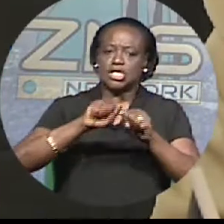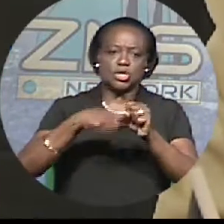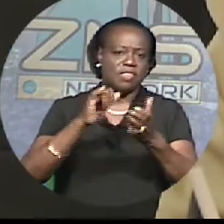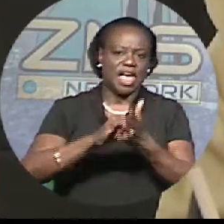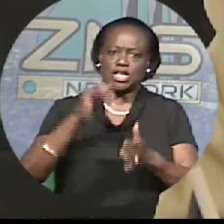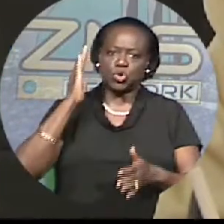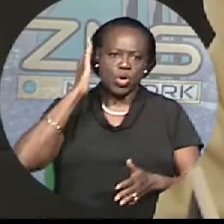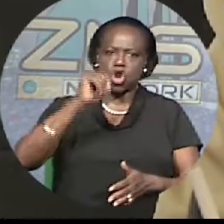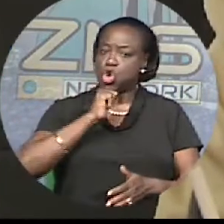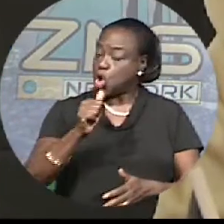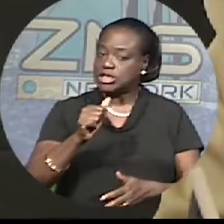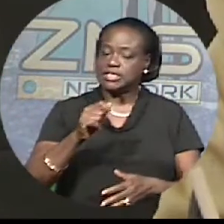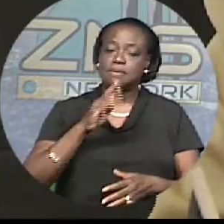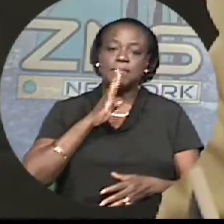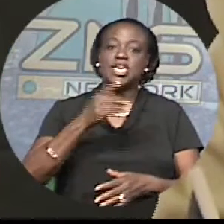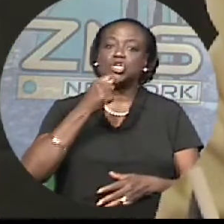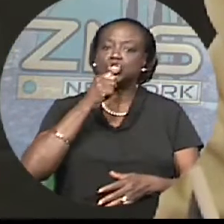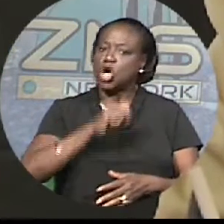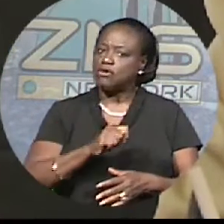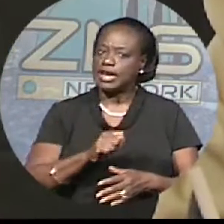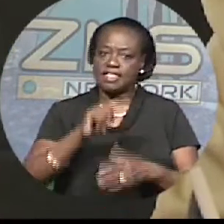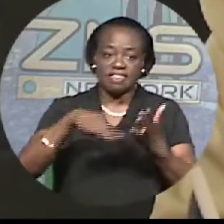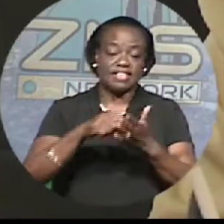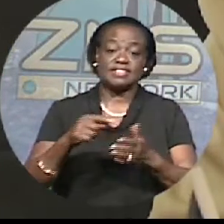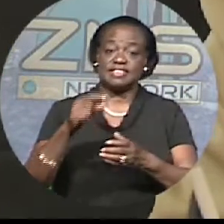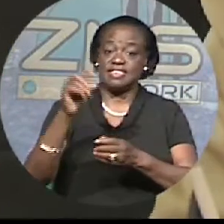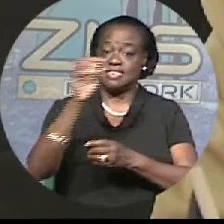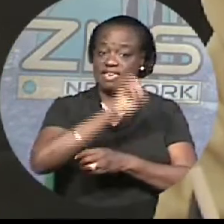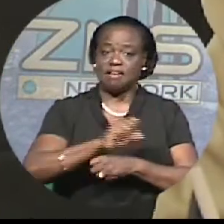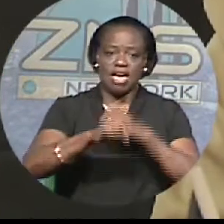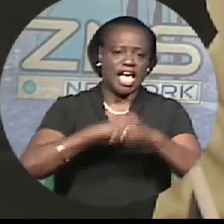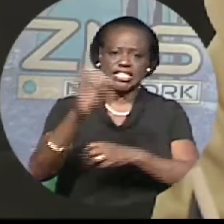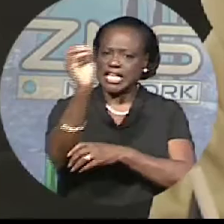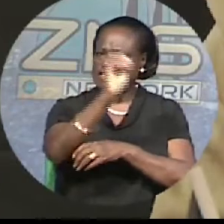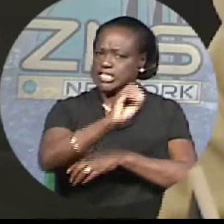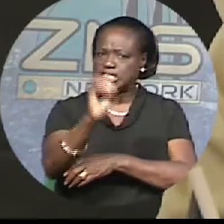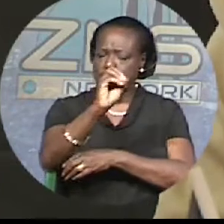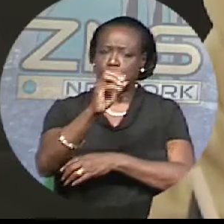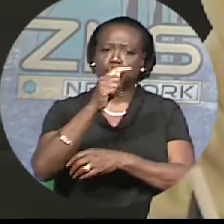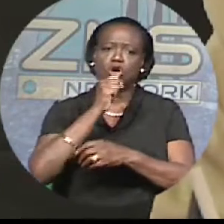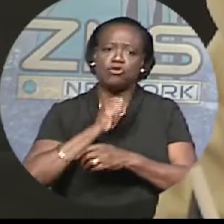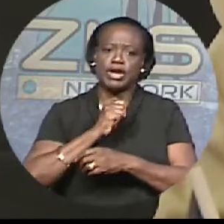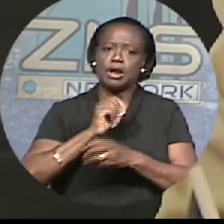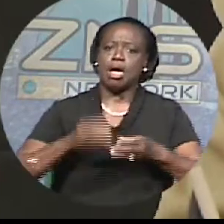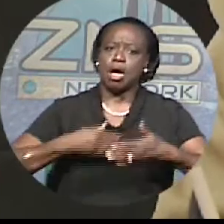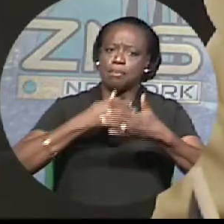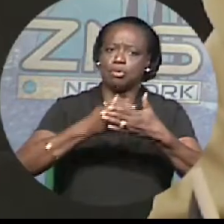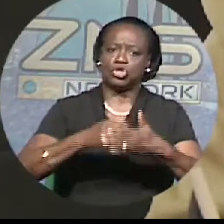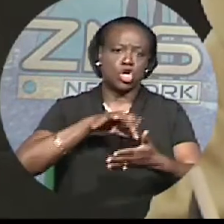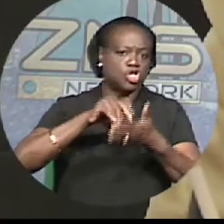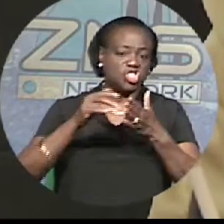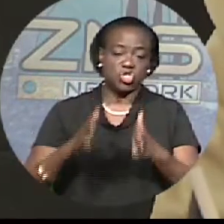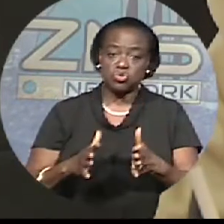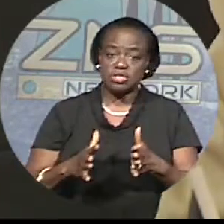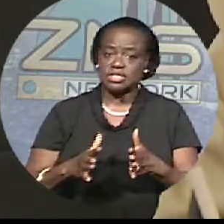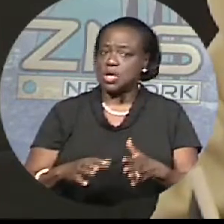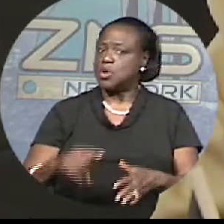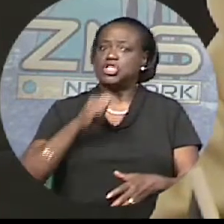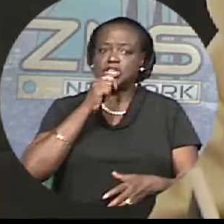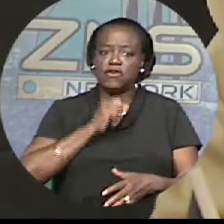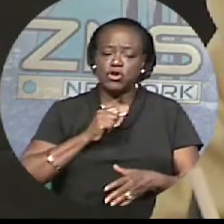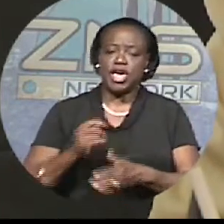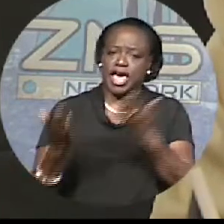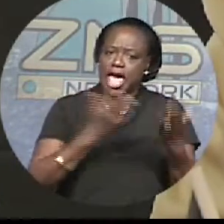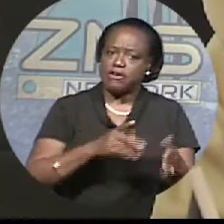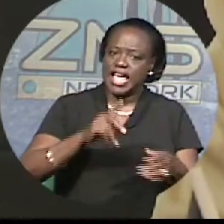be tolerated this year. That's a zero-tolerance approach to that. Also, students, we will not be tolerating you carrying knives or any